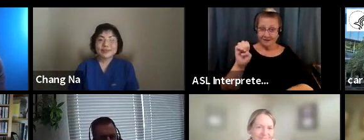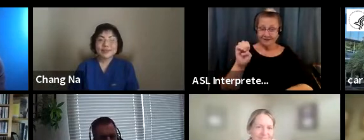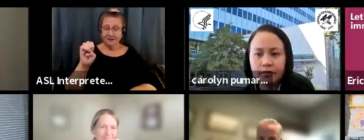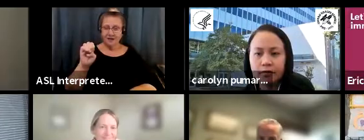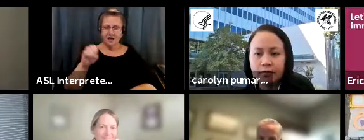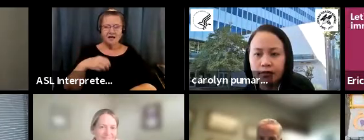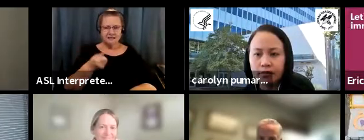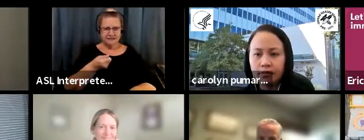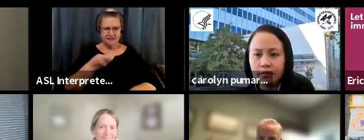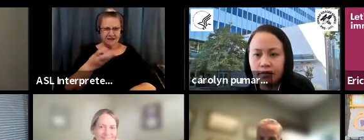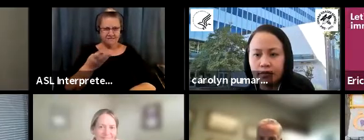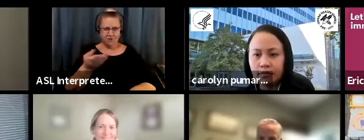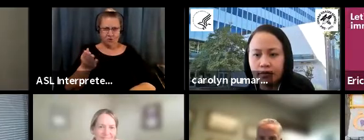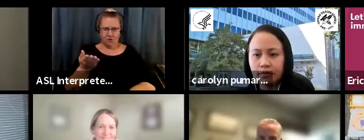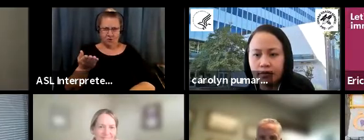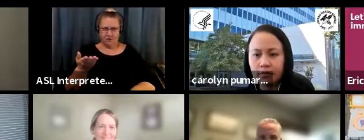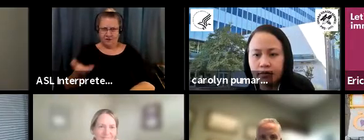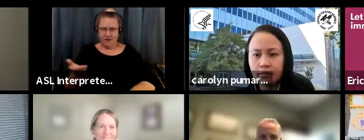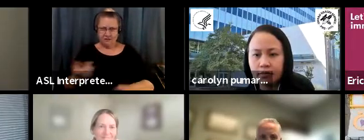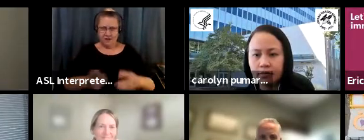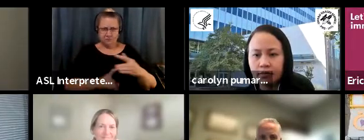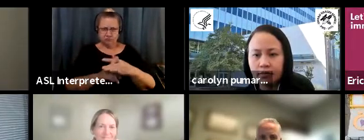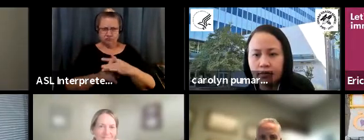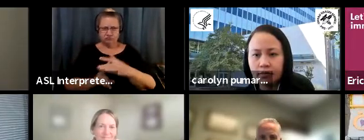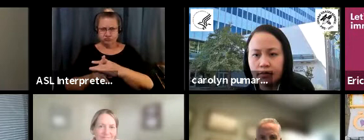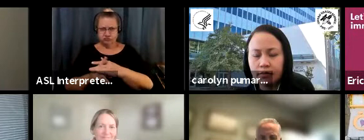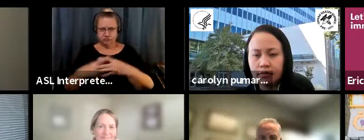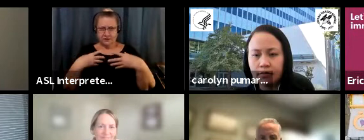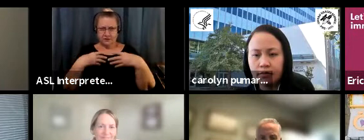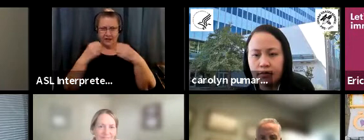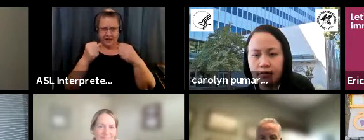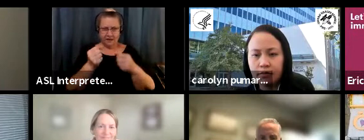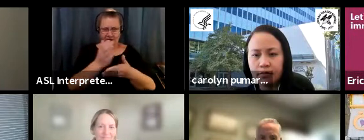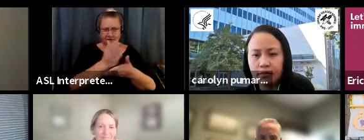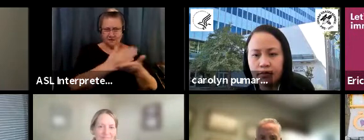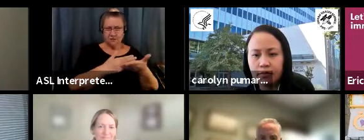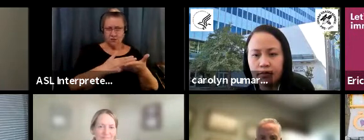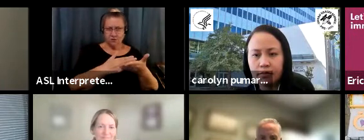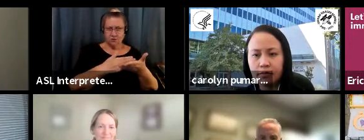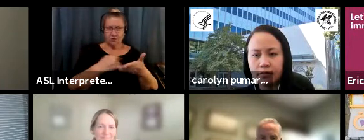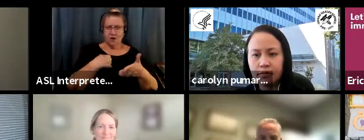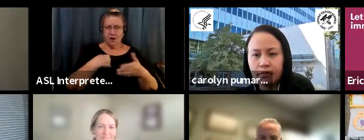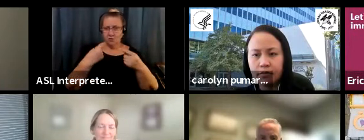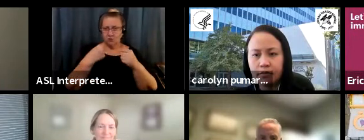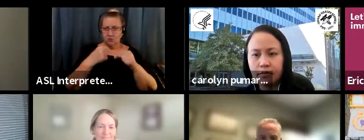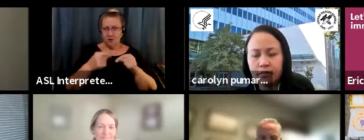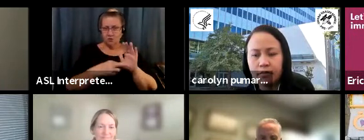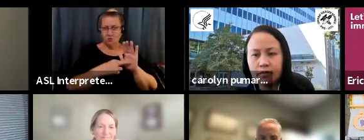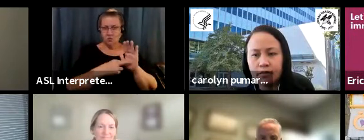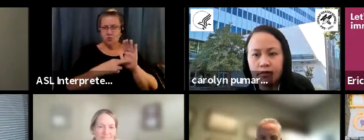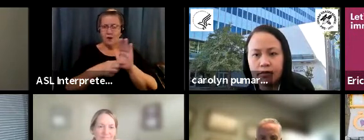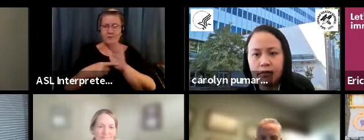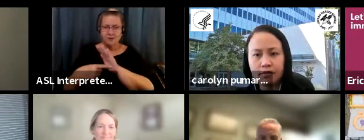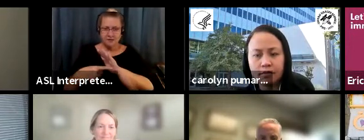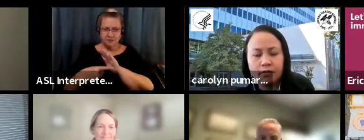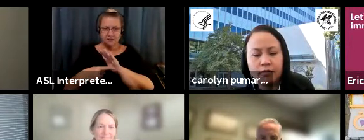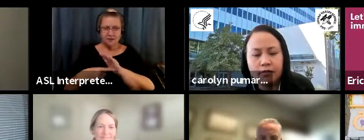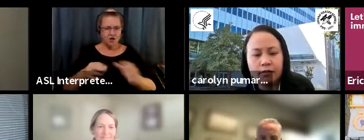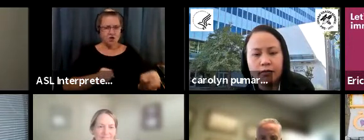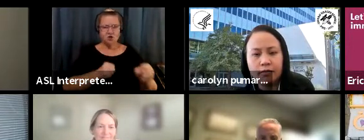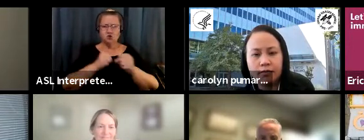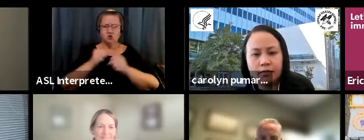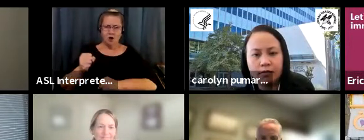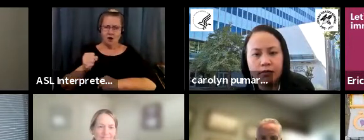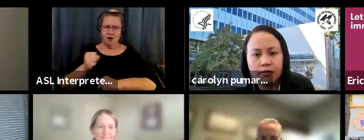themes that came up in the health sector, and I'm going to try to represent those themes. So there was a strong appreciation for